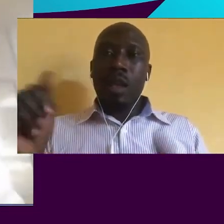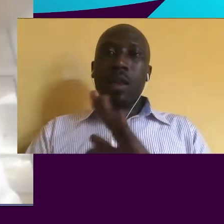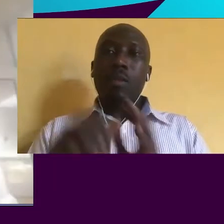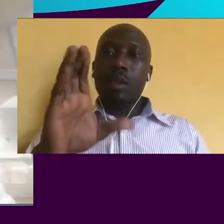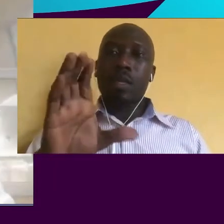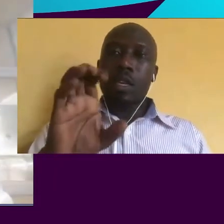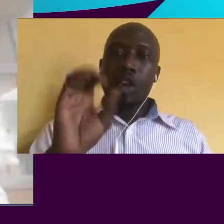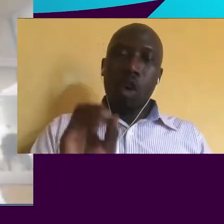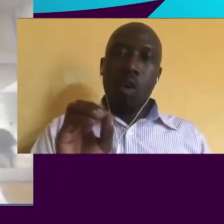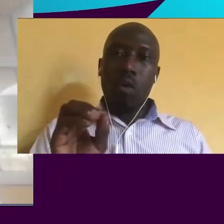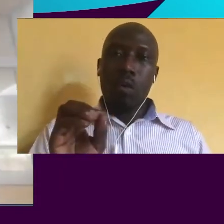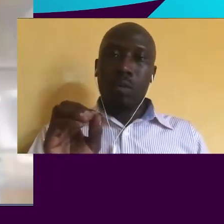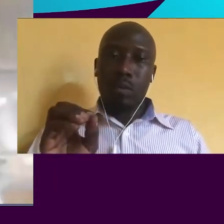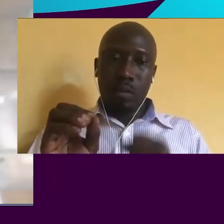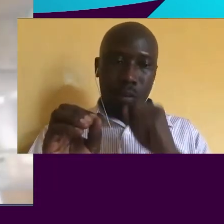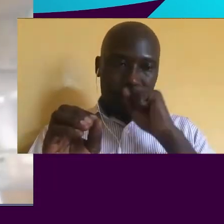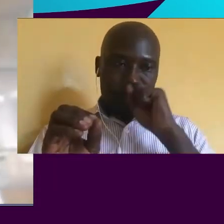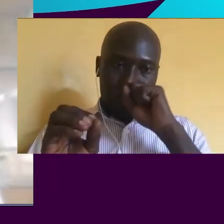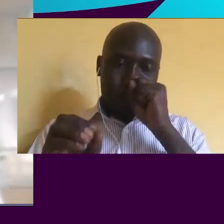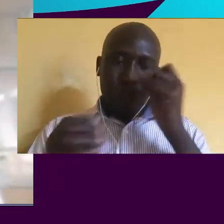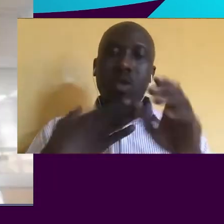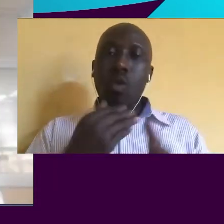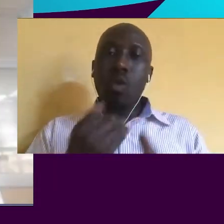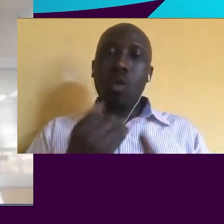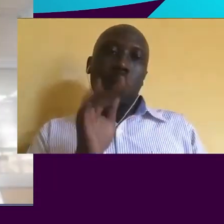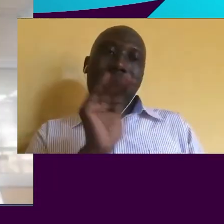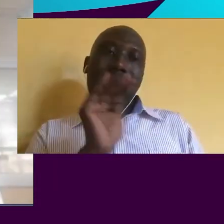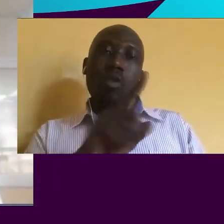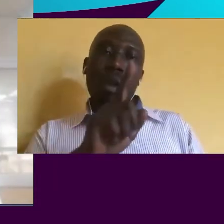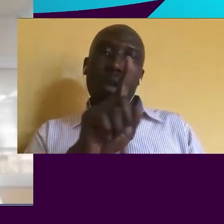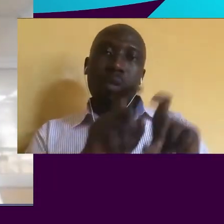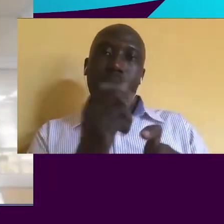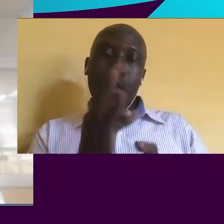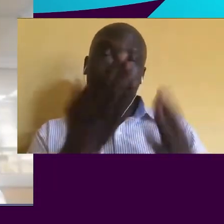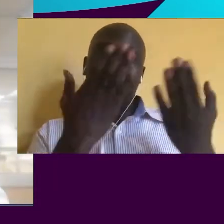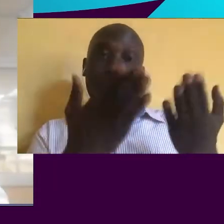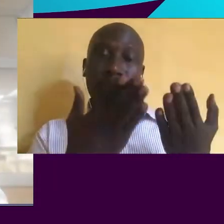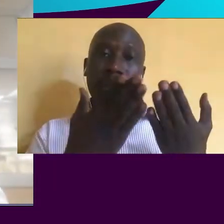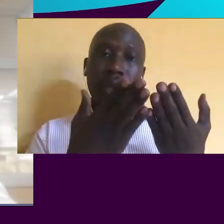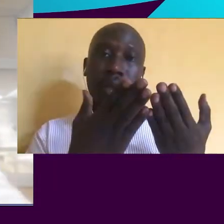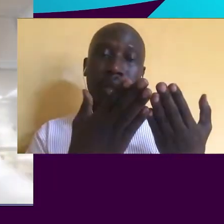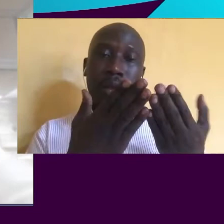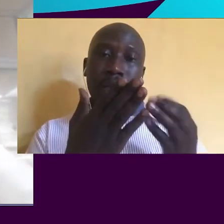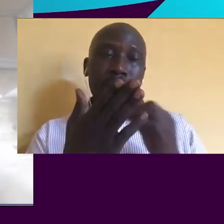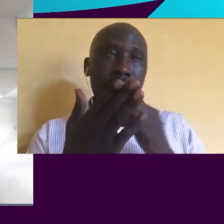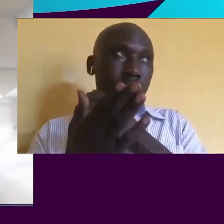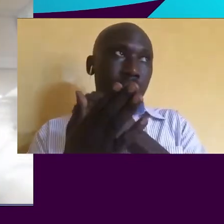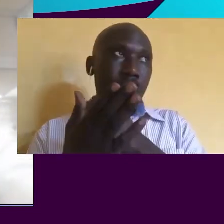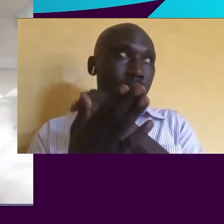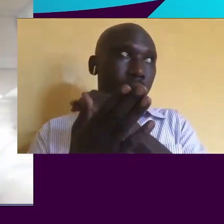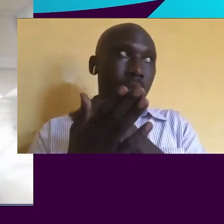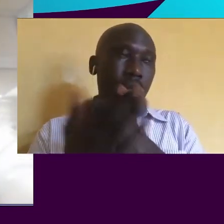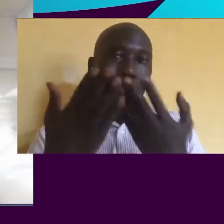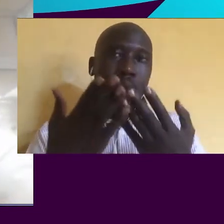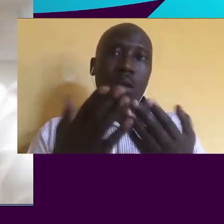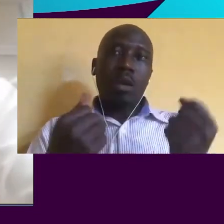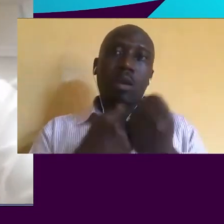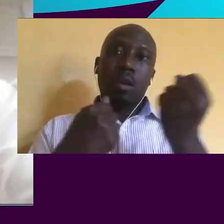I would love to pass on one question, if you're still there, Mr. Humphrey Mandu, to support